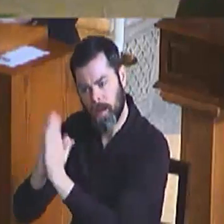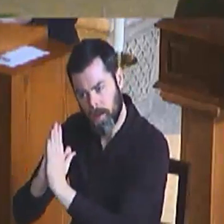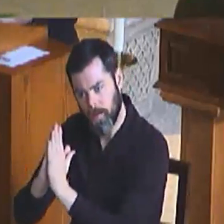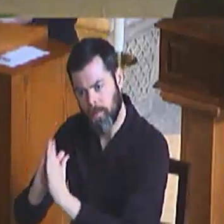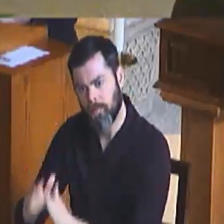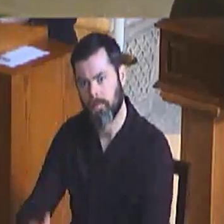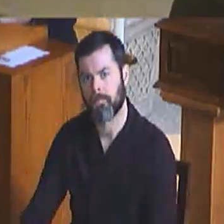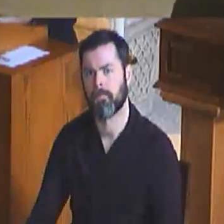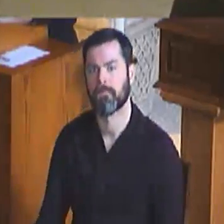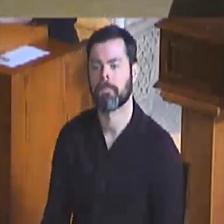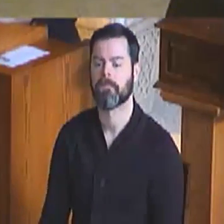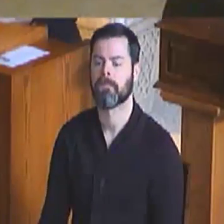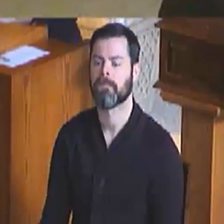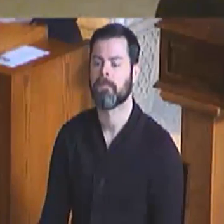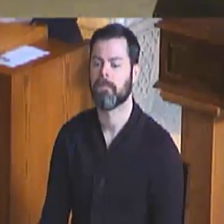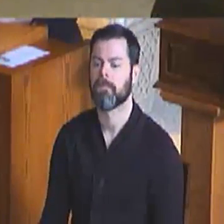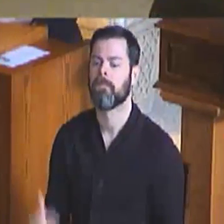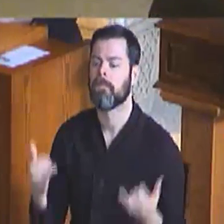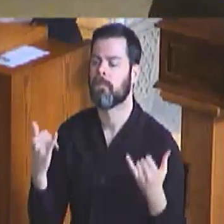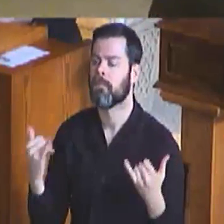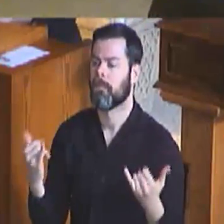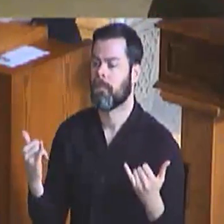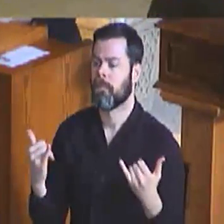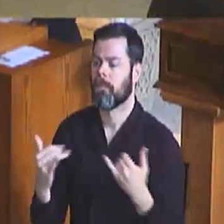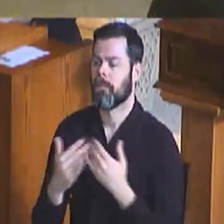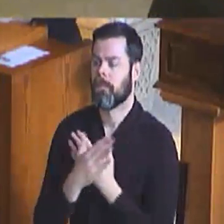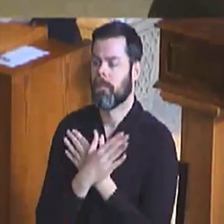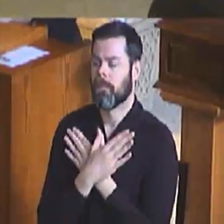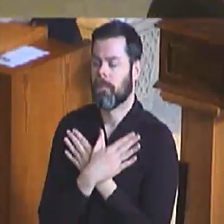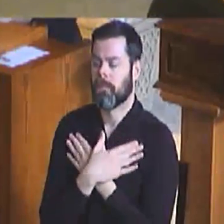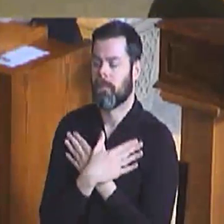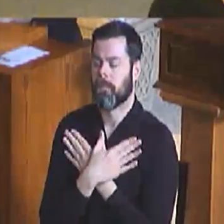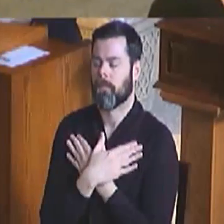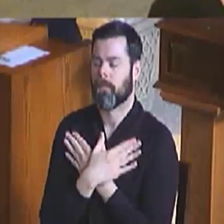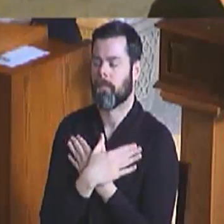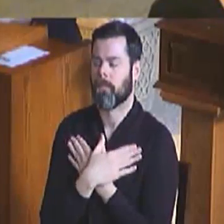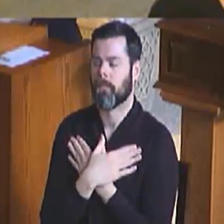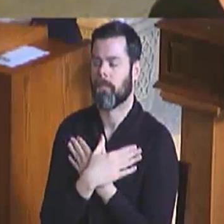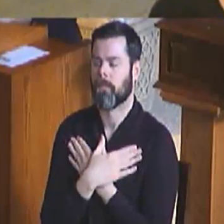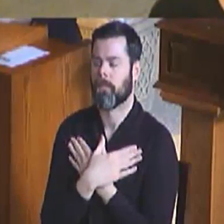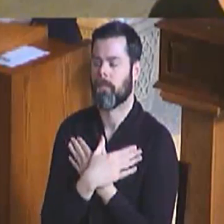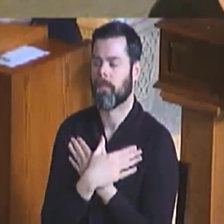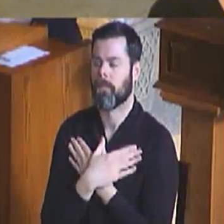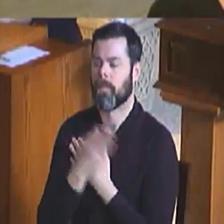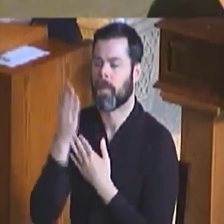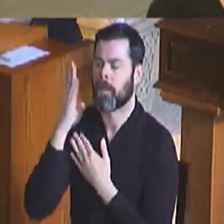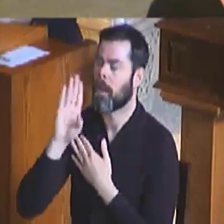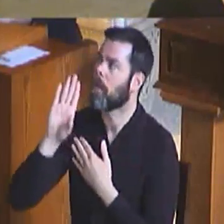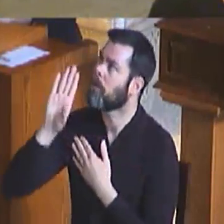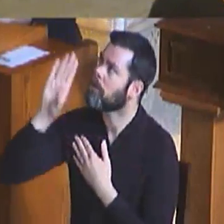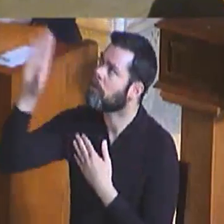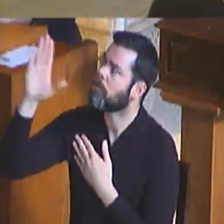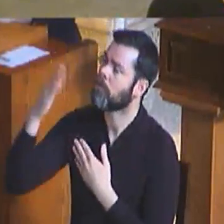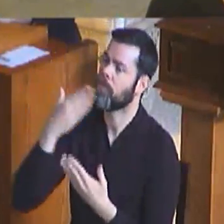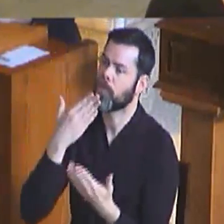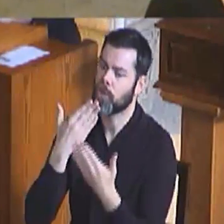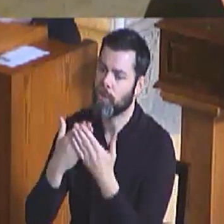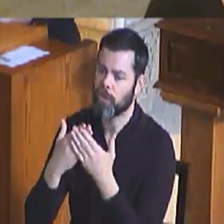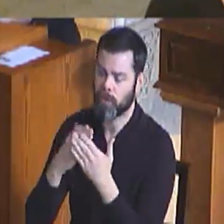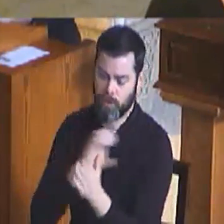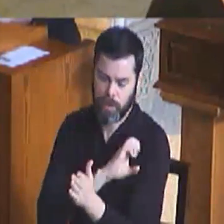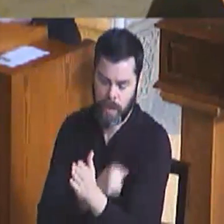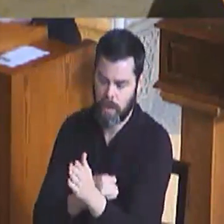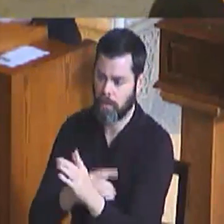So let us relax and concentrate on the goodness of God within and